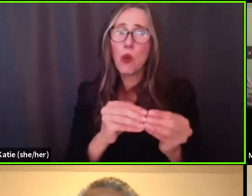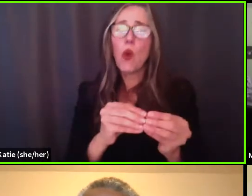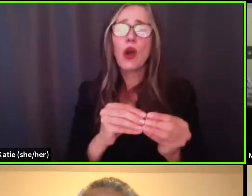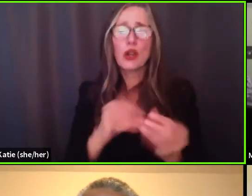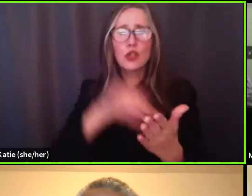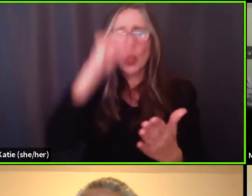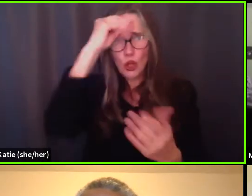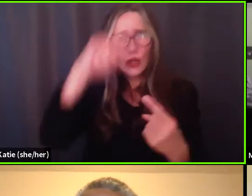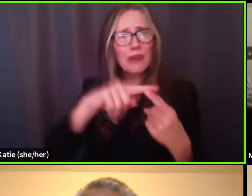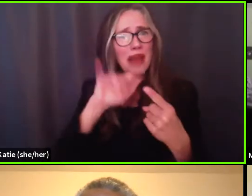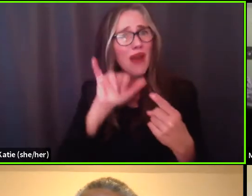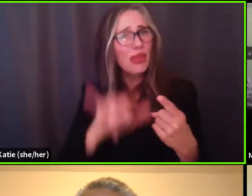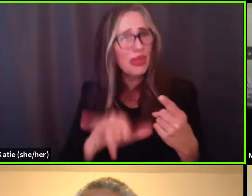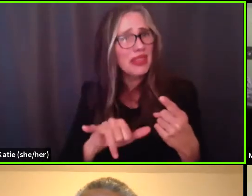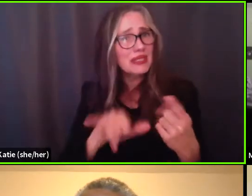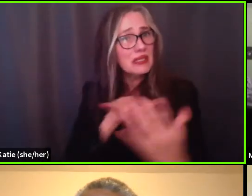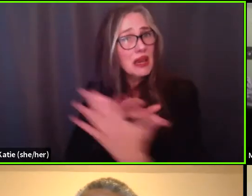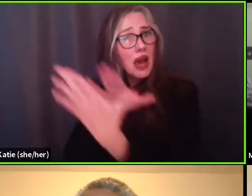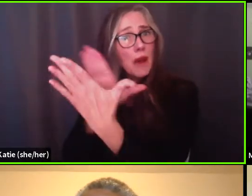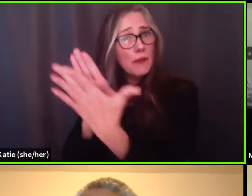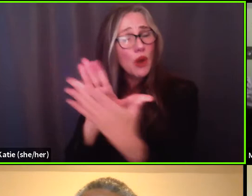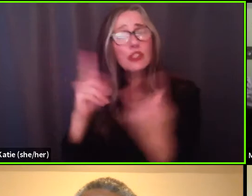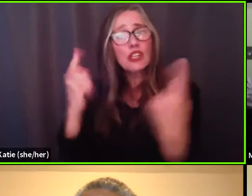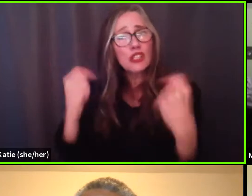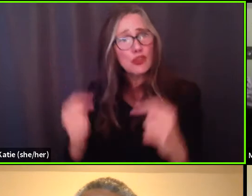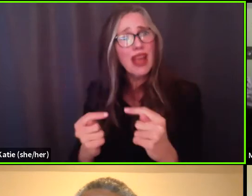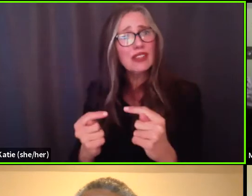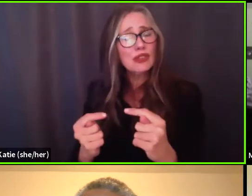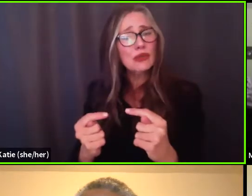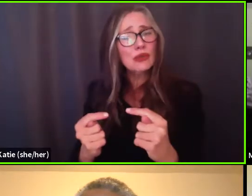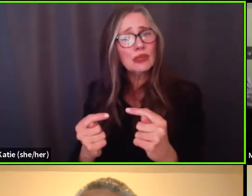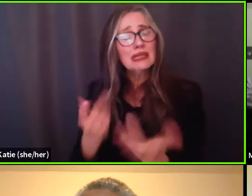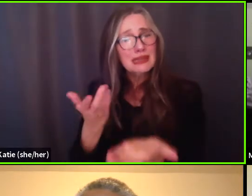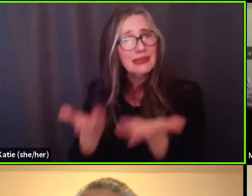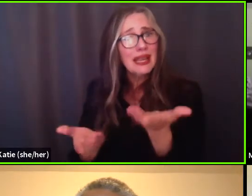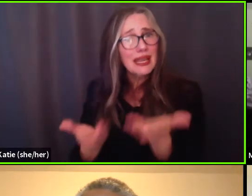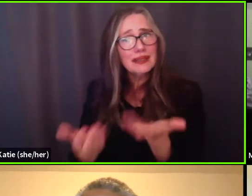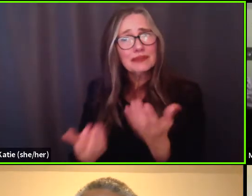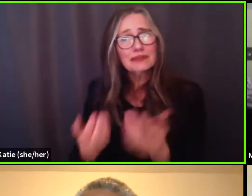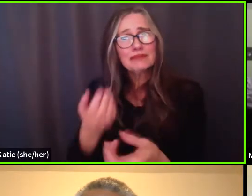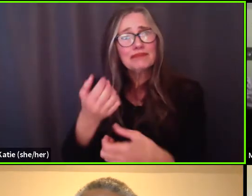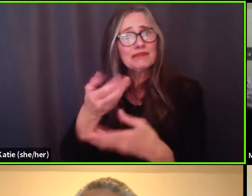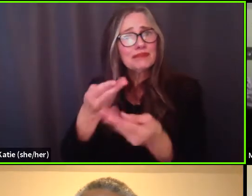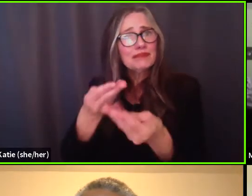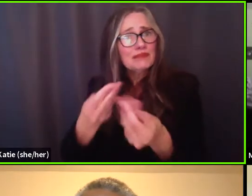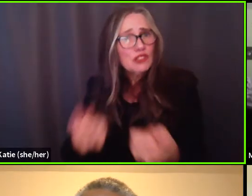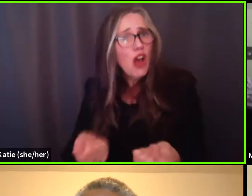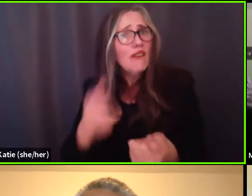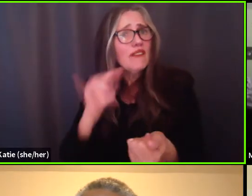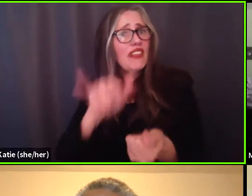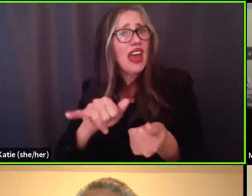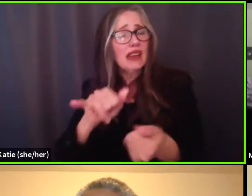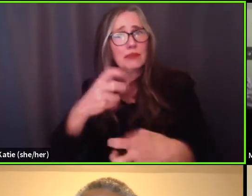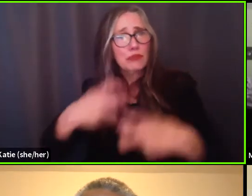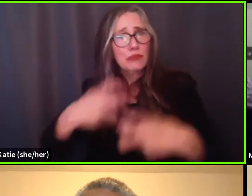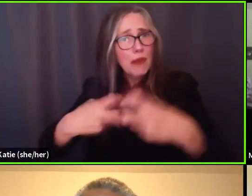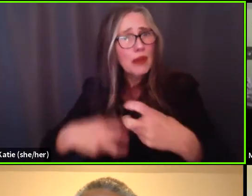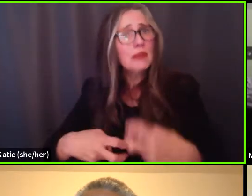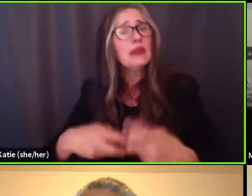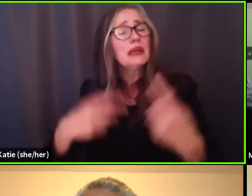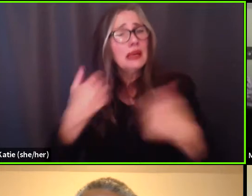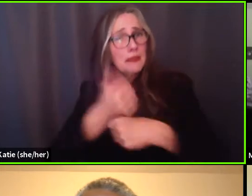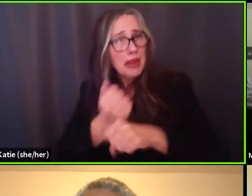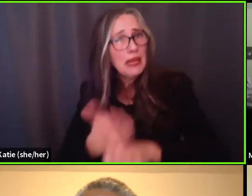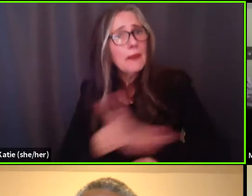great um is it okay to move another question to the question q a there's an excellent question here by our